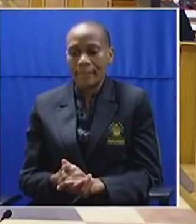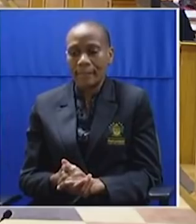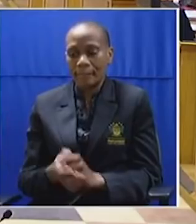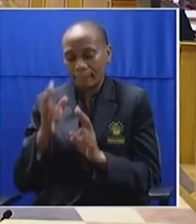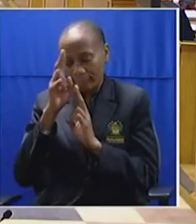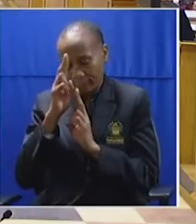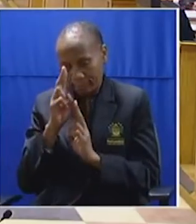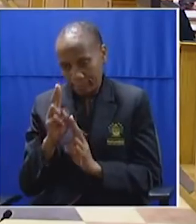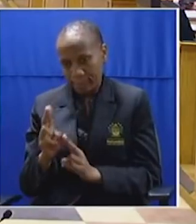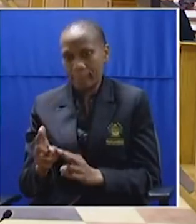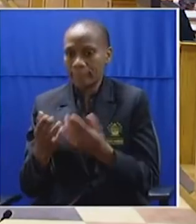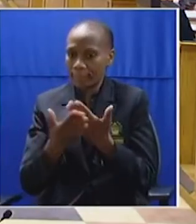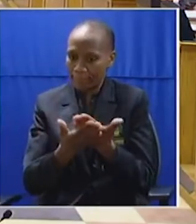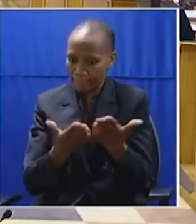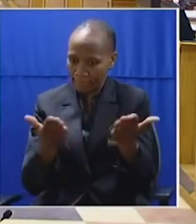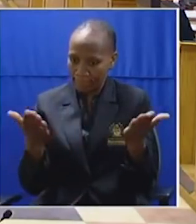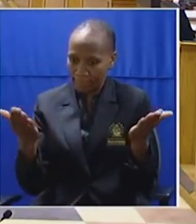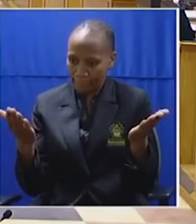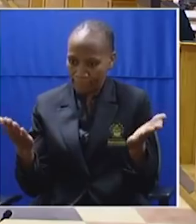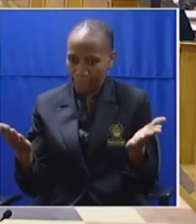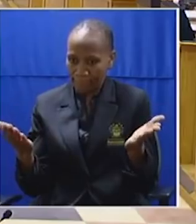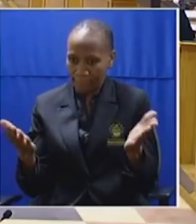Honourable members,